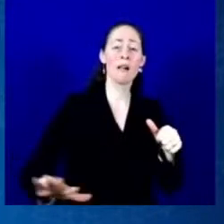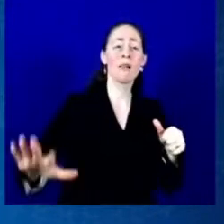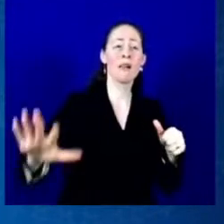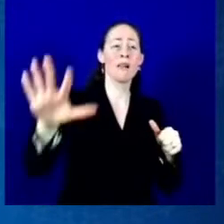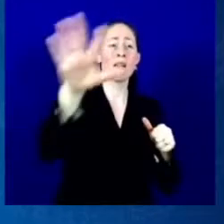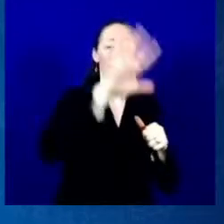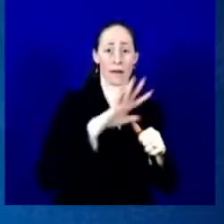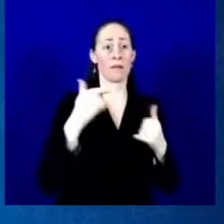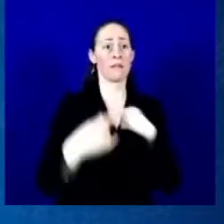And we can afford it.